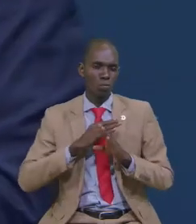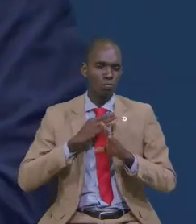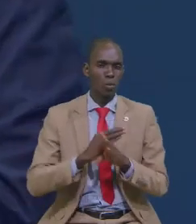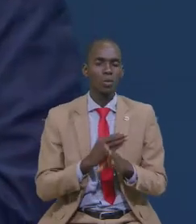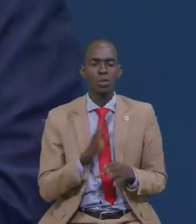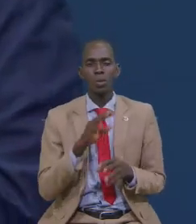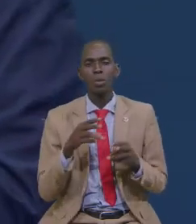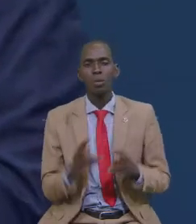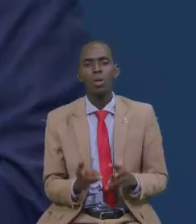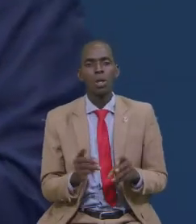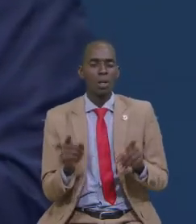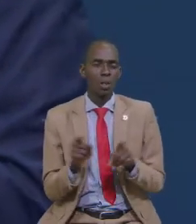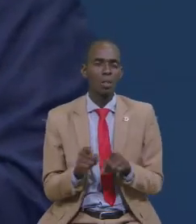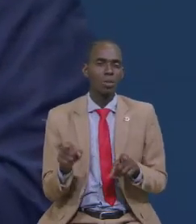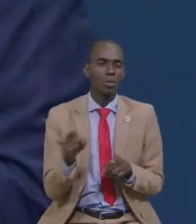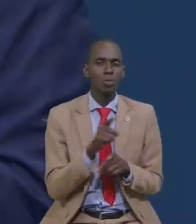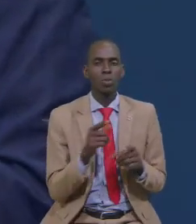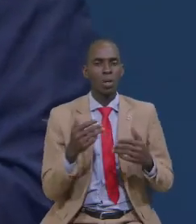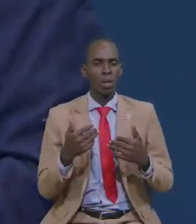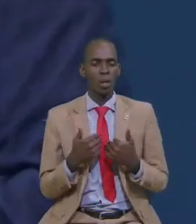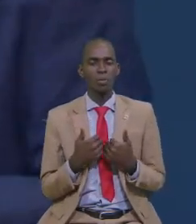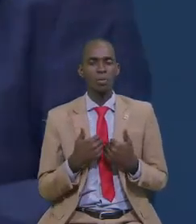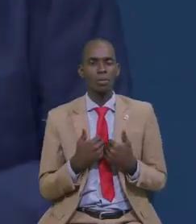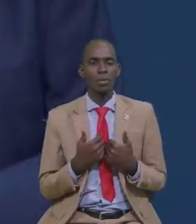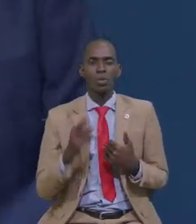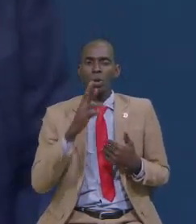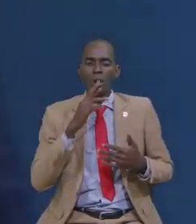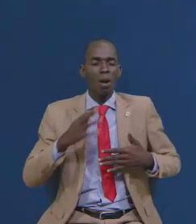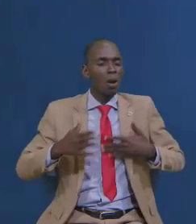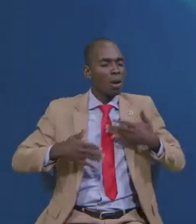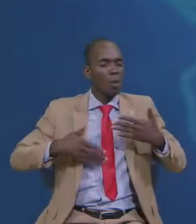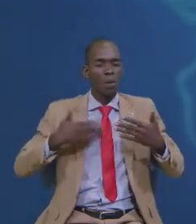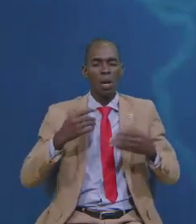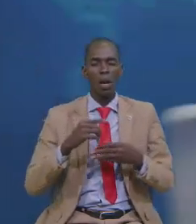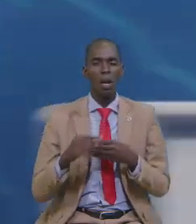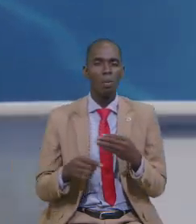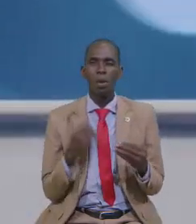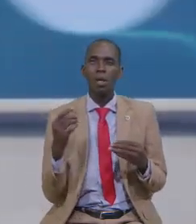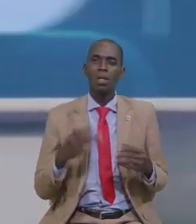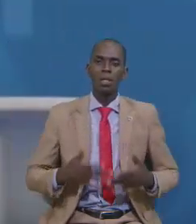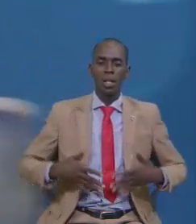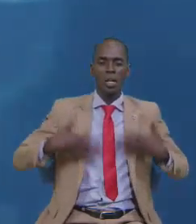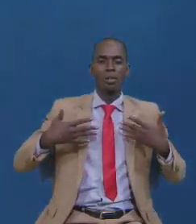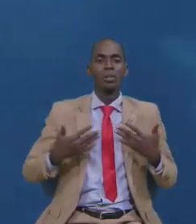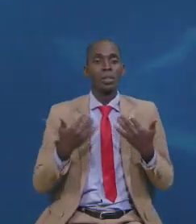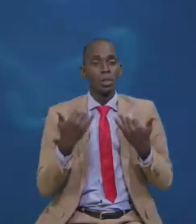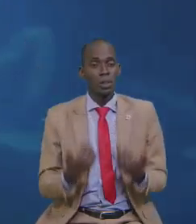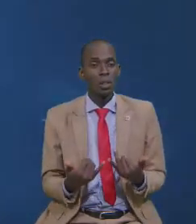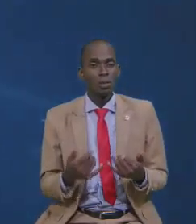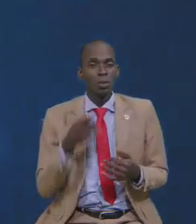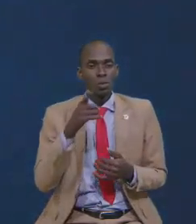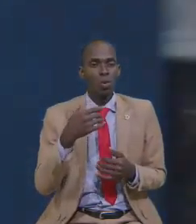you have life, you're excited about life and you are running, you have a destination,